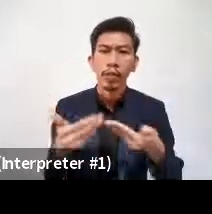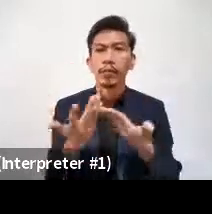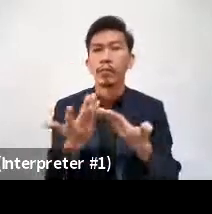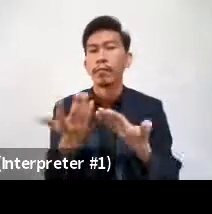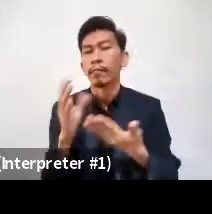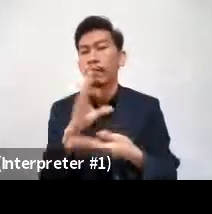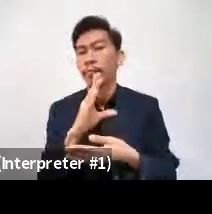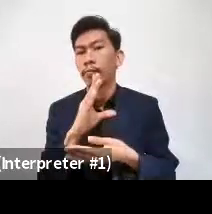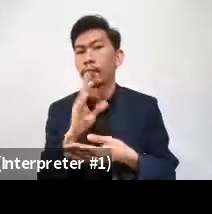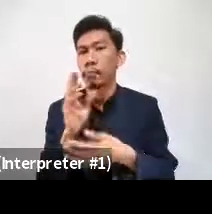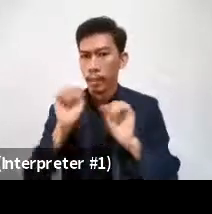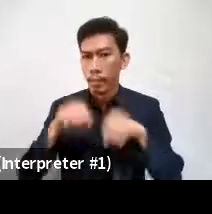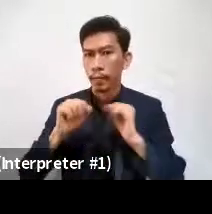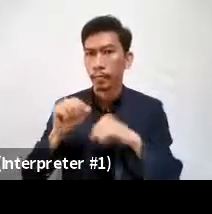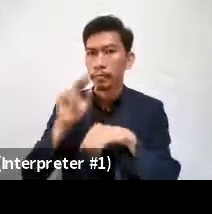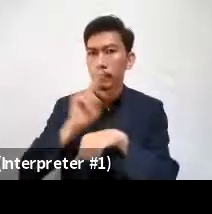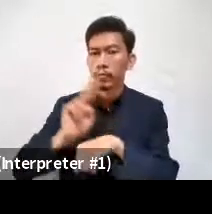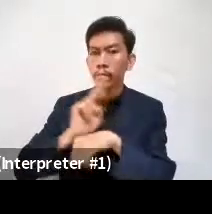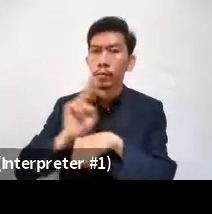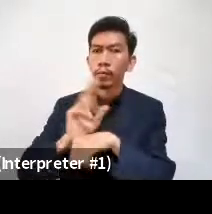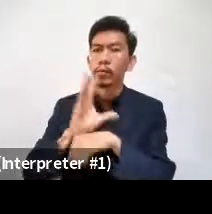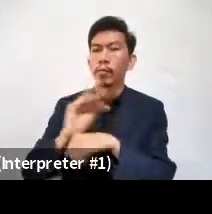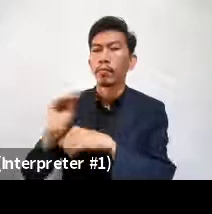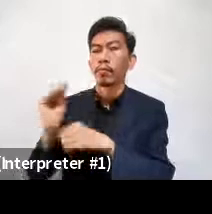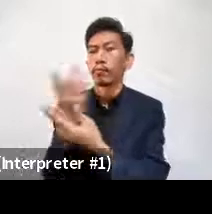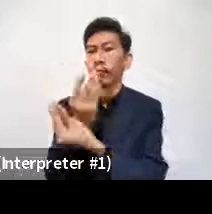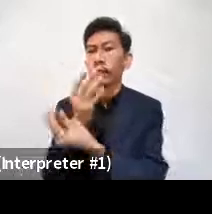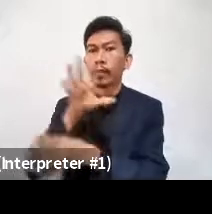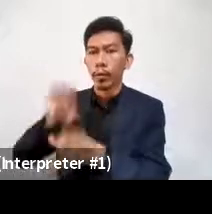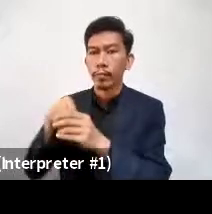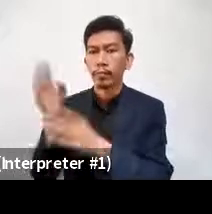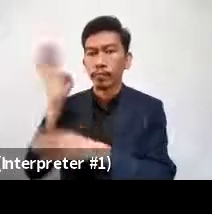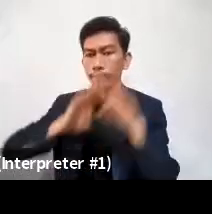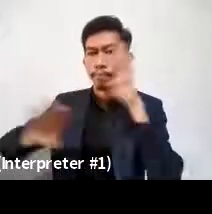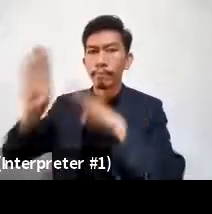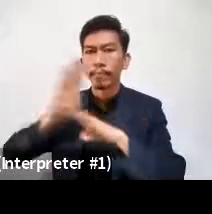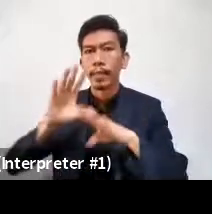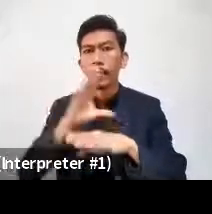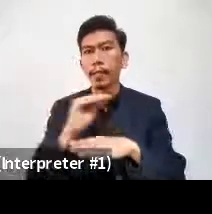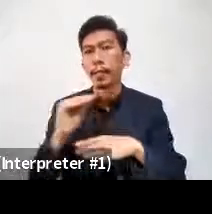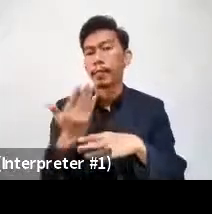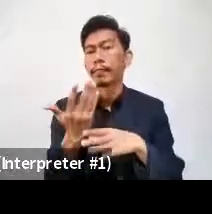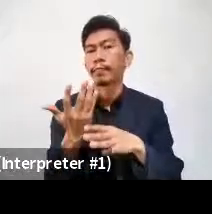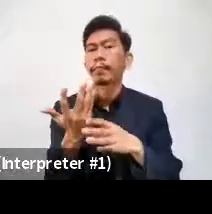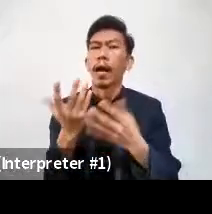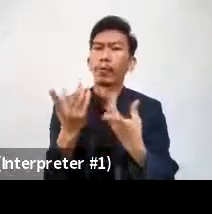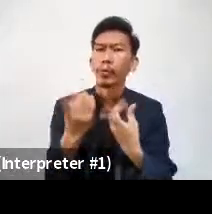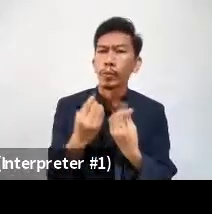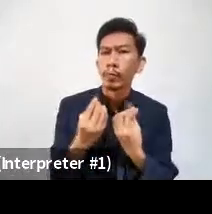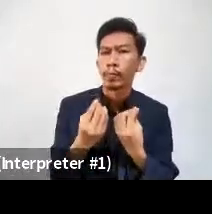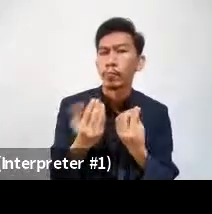useful to encapsulate the problem, provide proposed interventions which are considered,